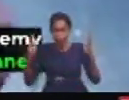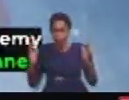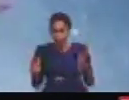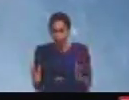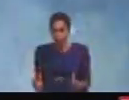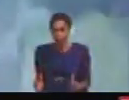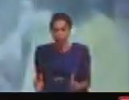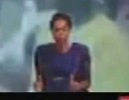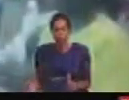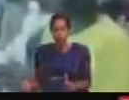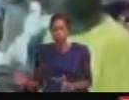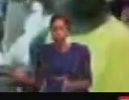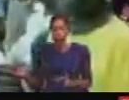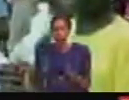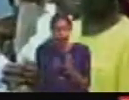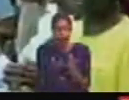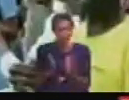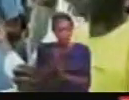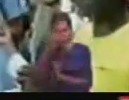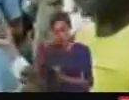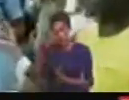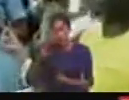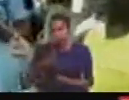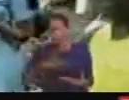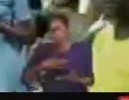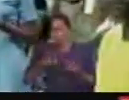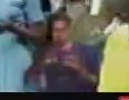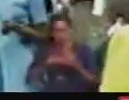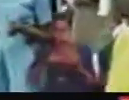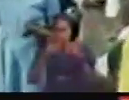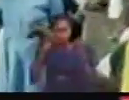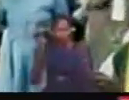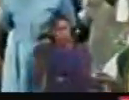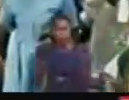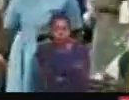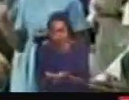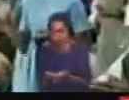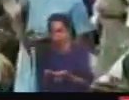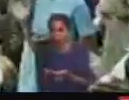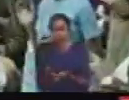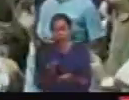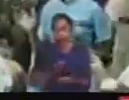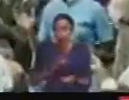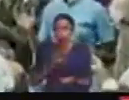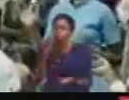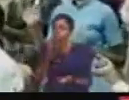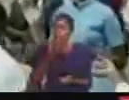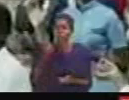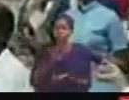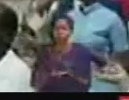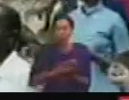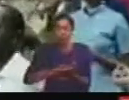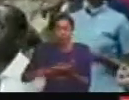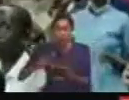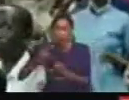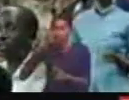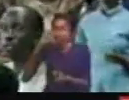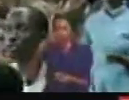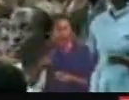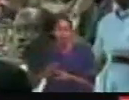enemy, oh, and Jesus for my family, I speak the